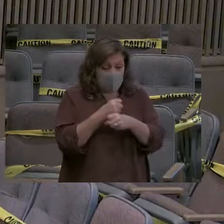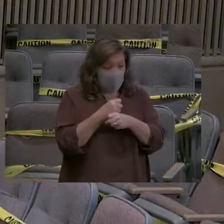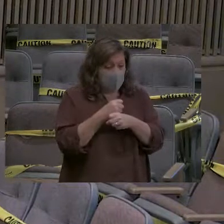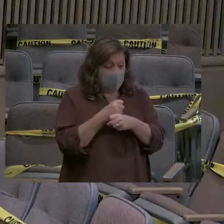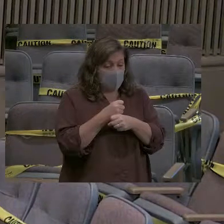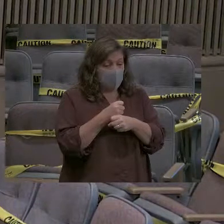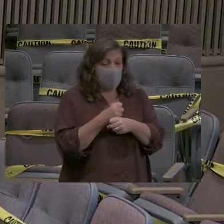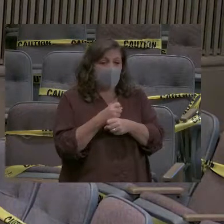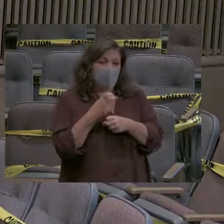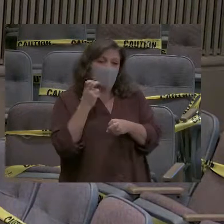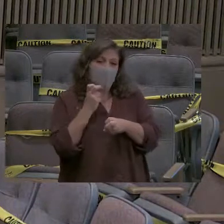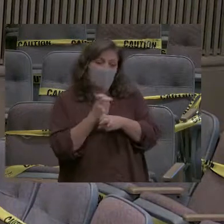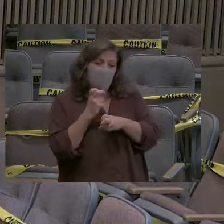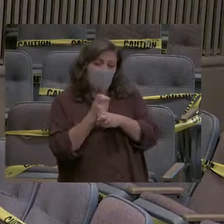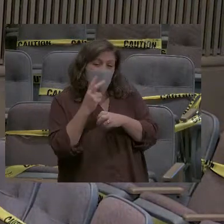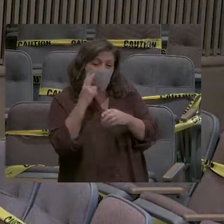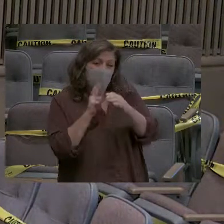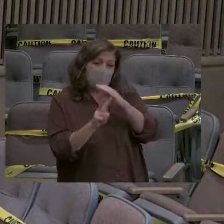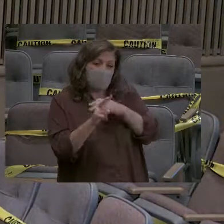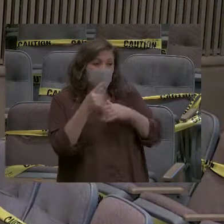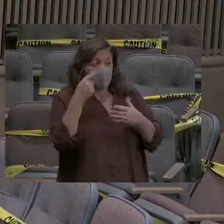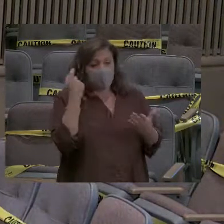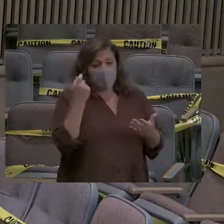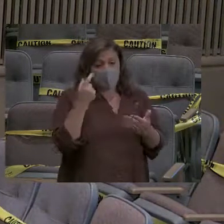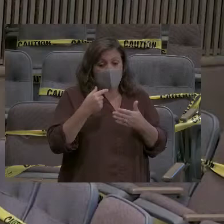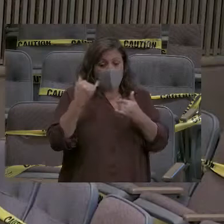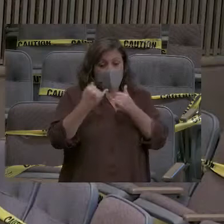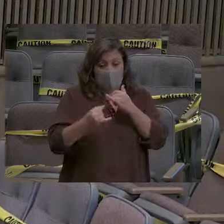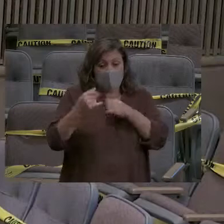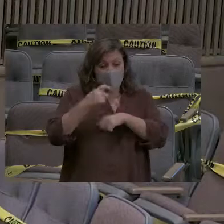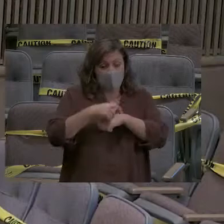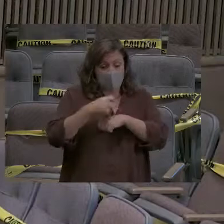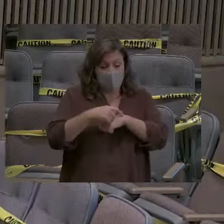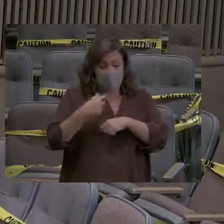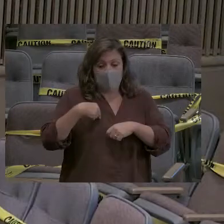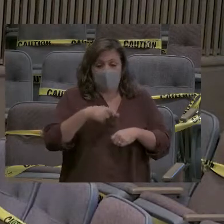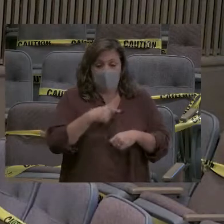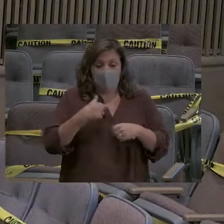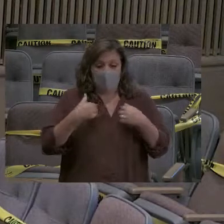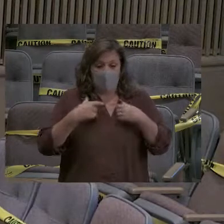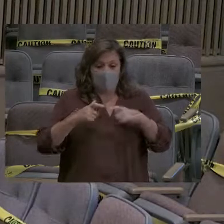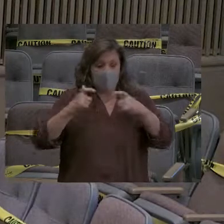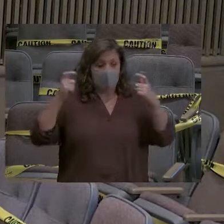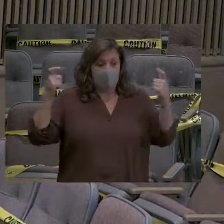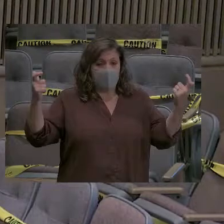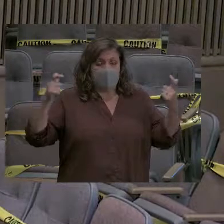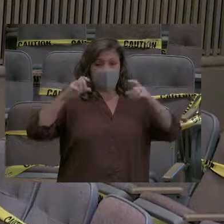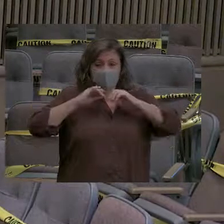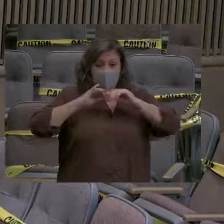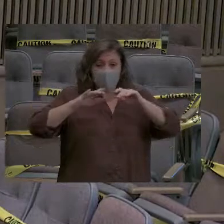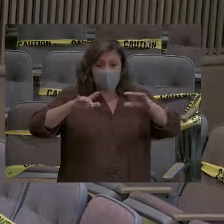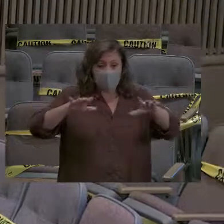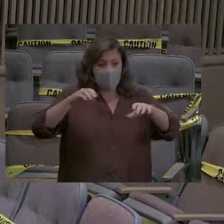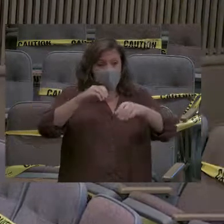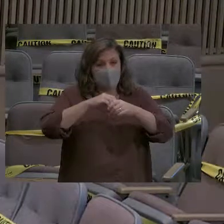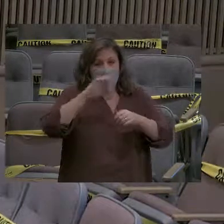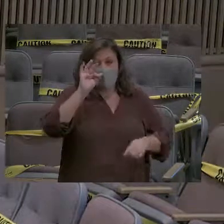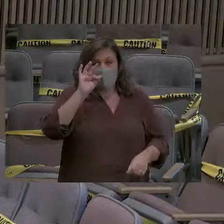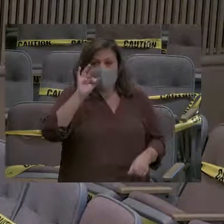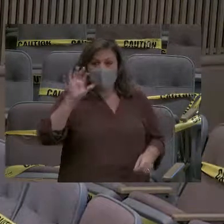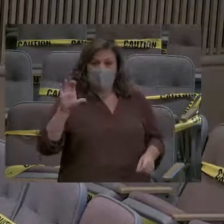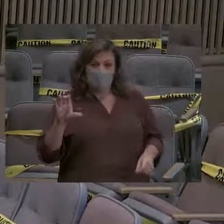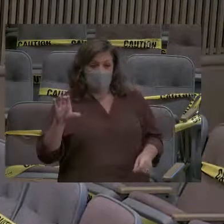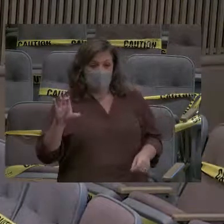and it's hard to predict because the last time we had a huge outbreak was in the 1900s during